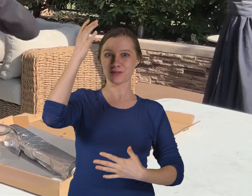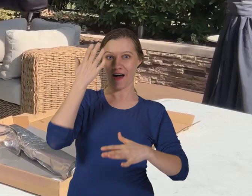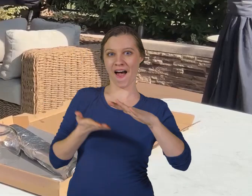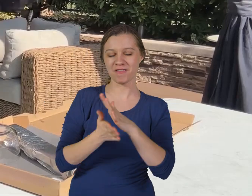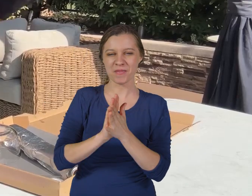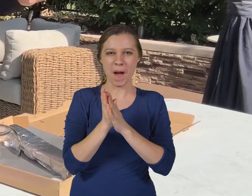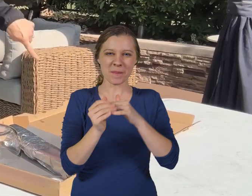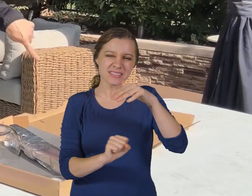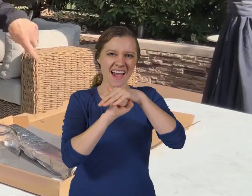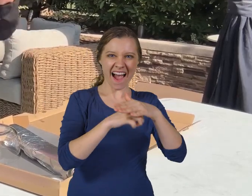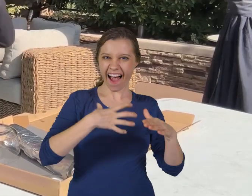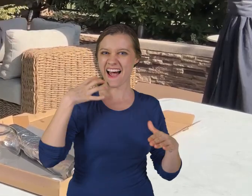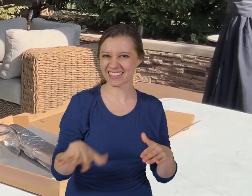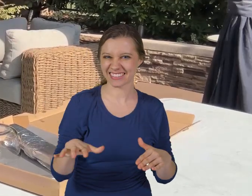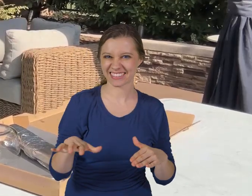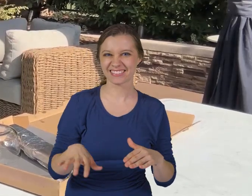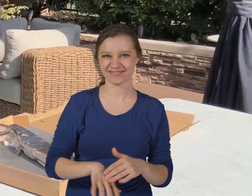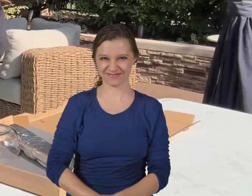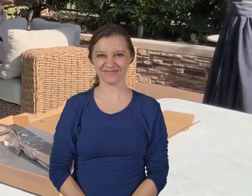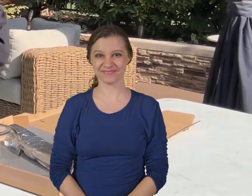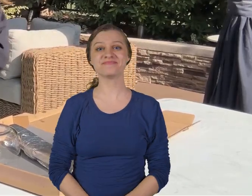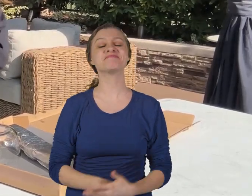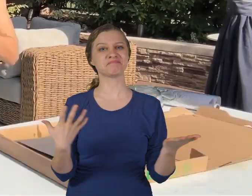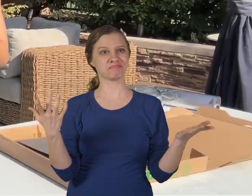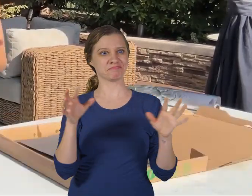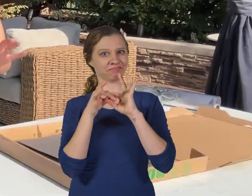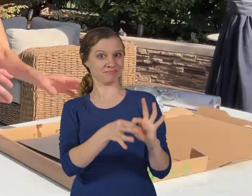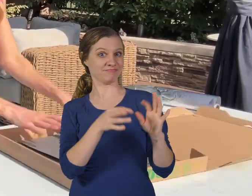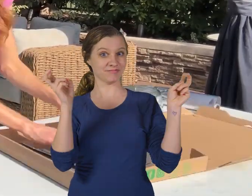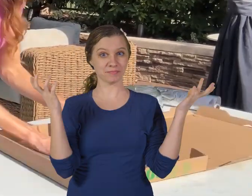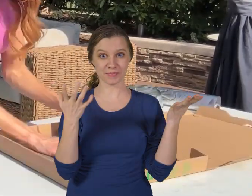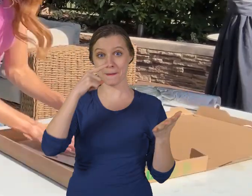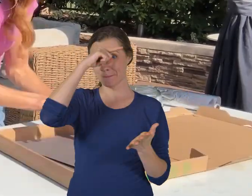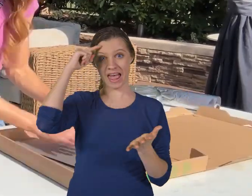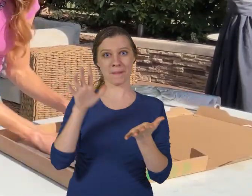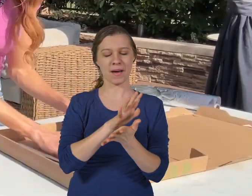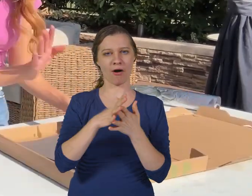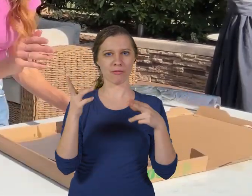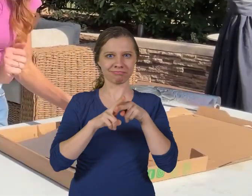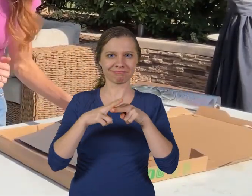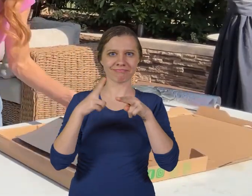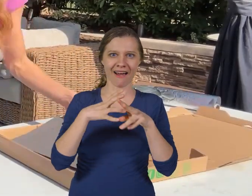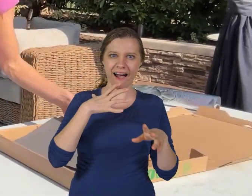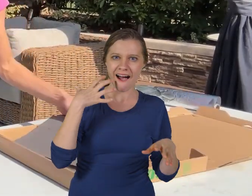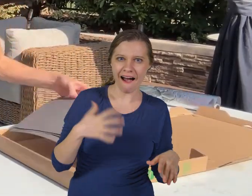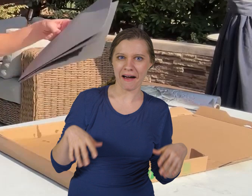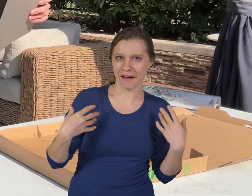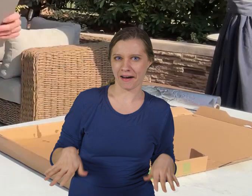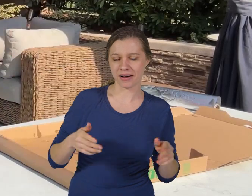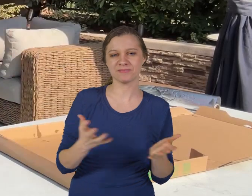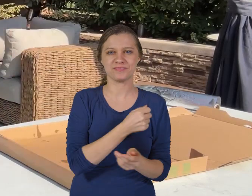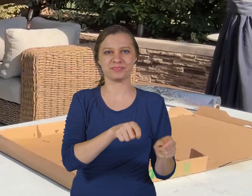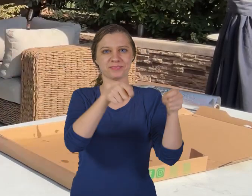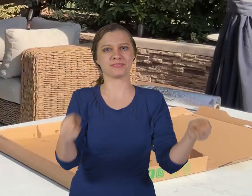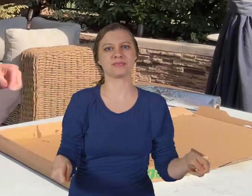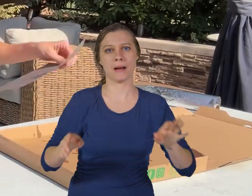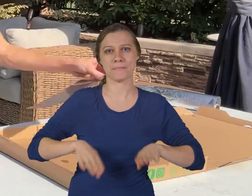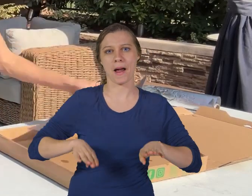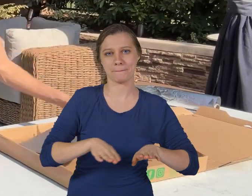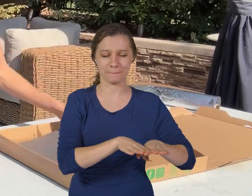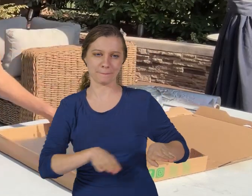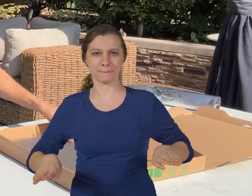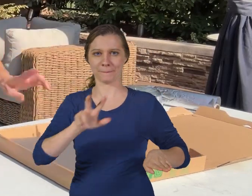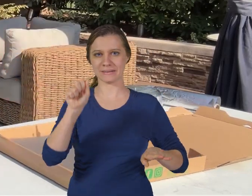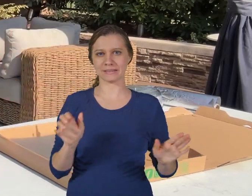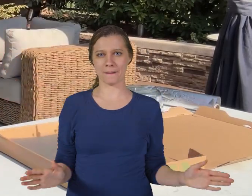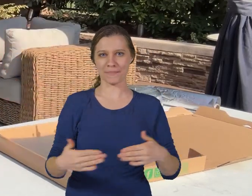inspiration to get our solar oven as hot as possible. Speaking of which, our black paper is already getting pretty hot. So, let's go ahead and lay